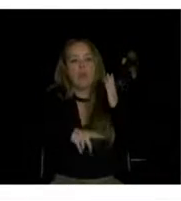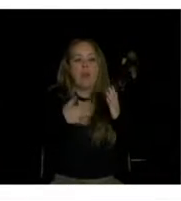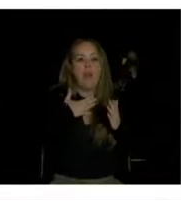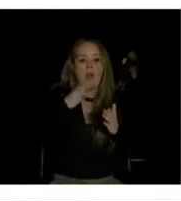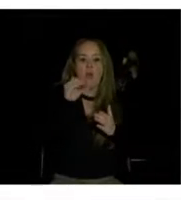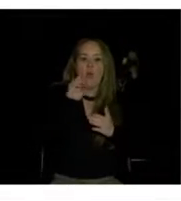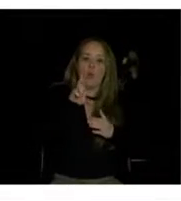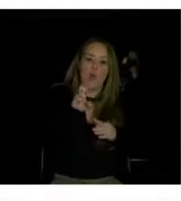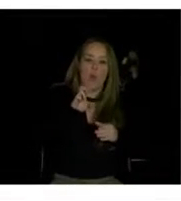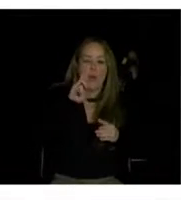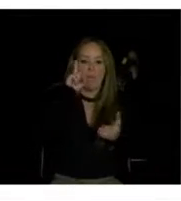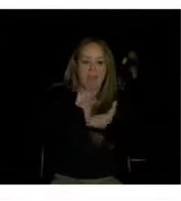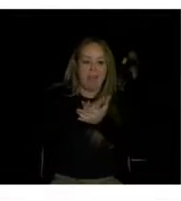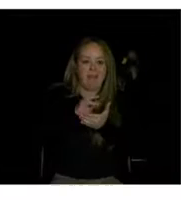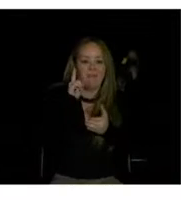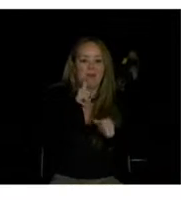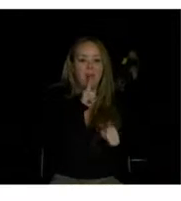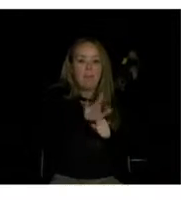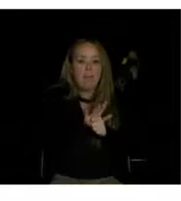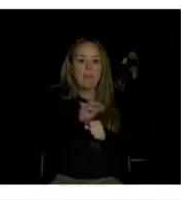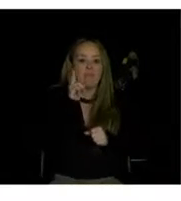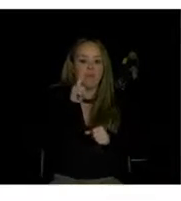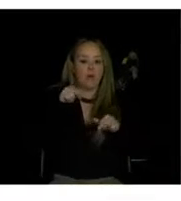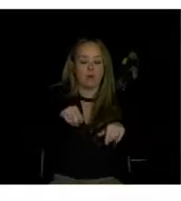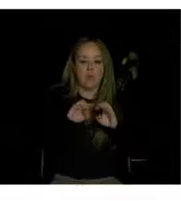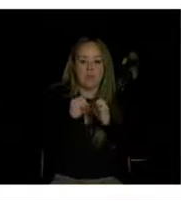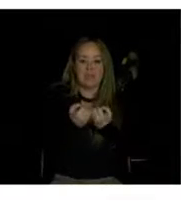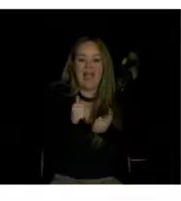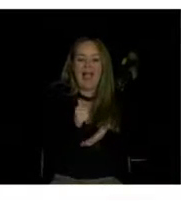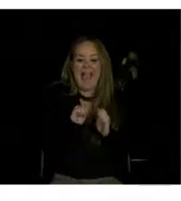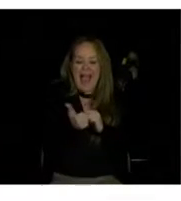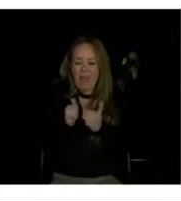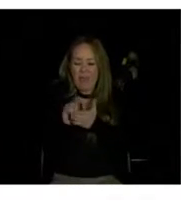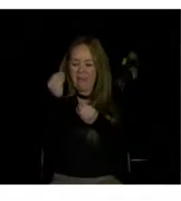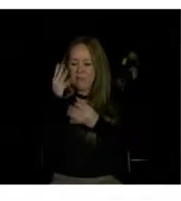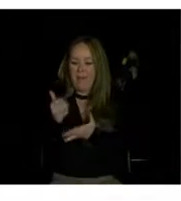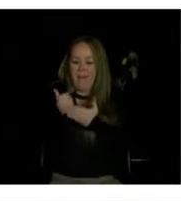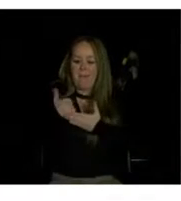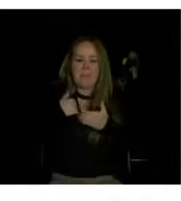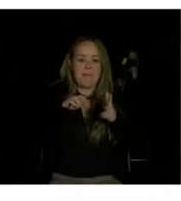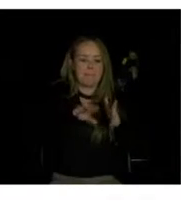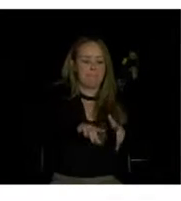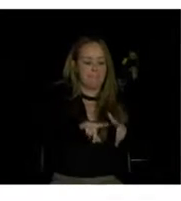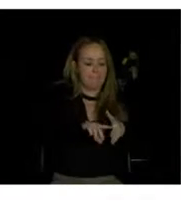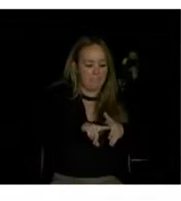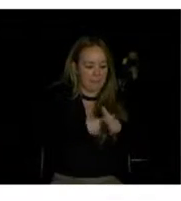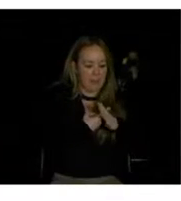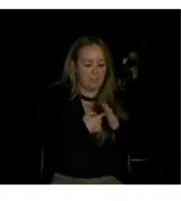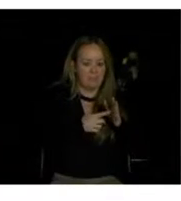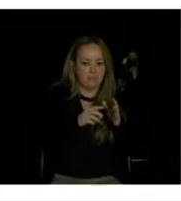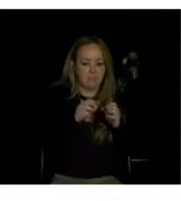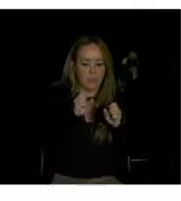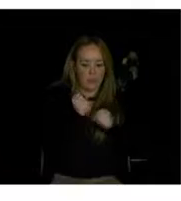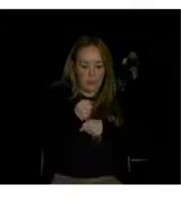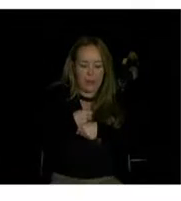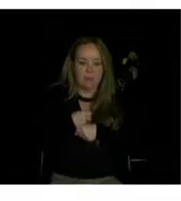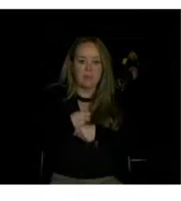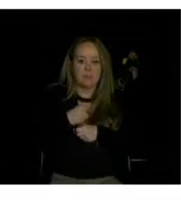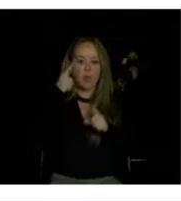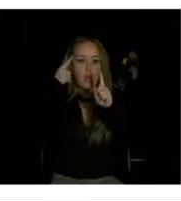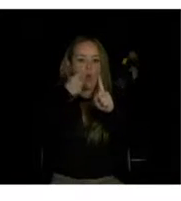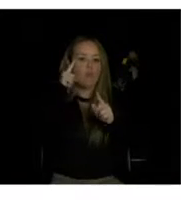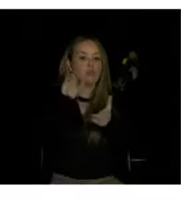beliefs and commitments as an organization, and that how does this information help us begin to formulate the goals for the school